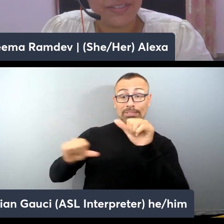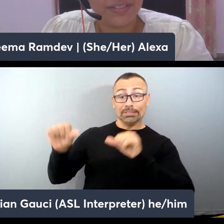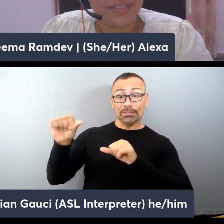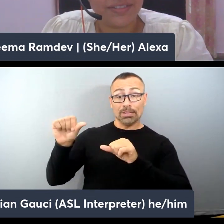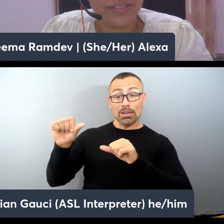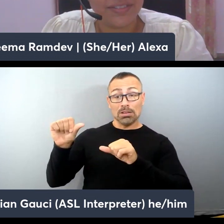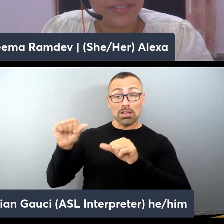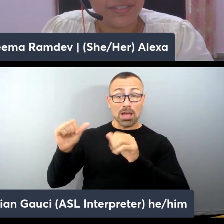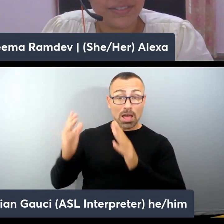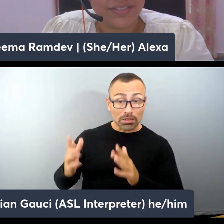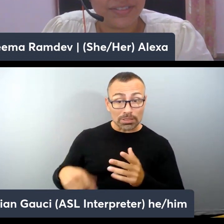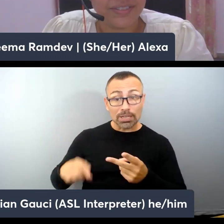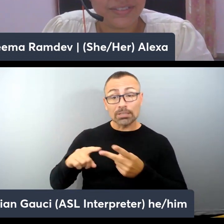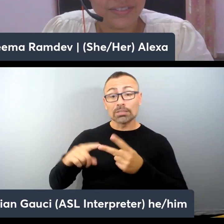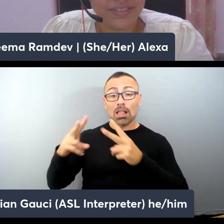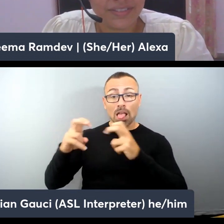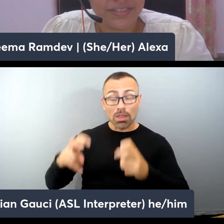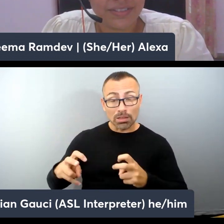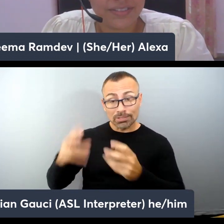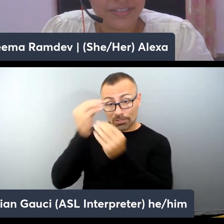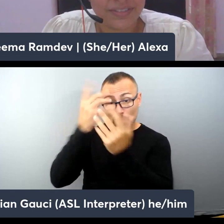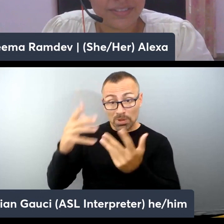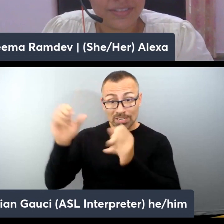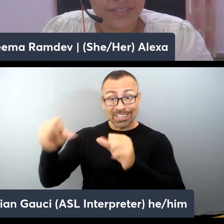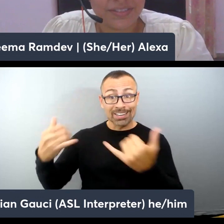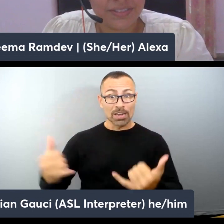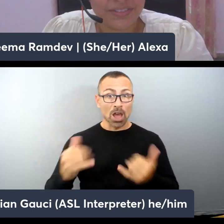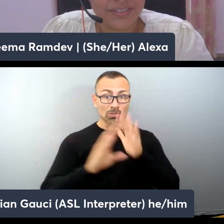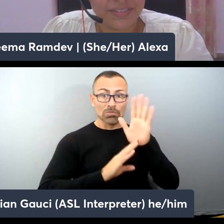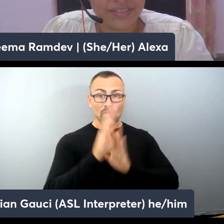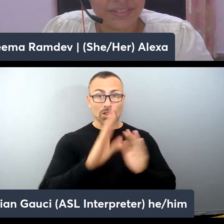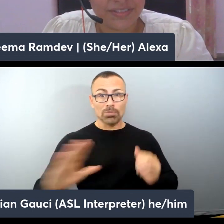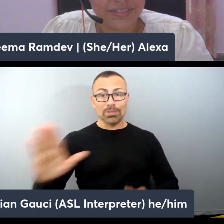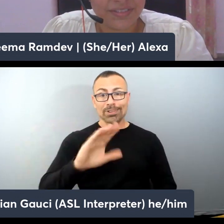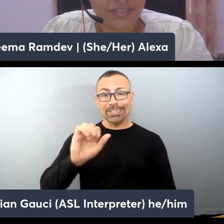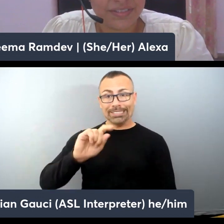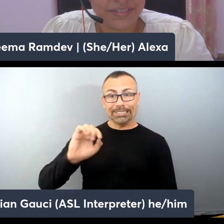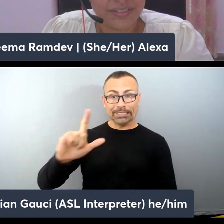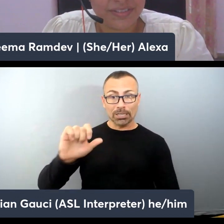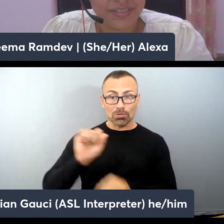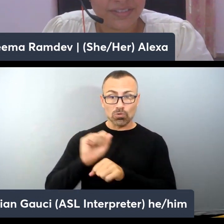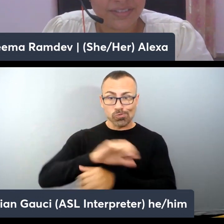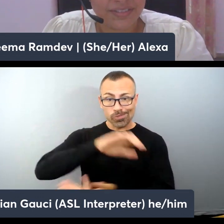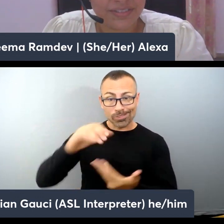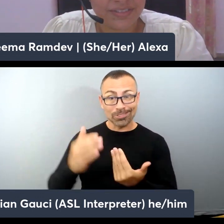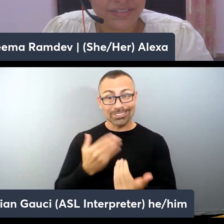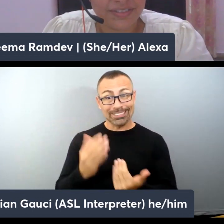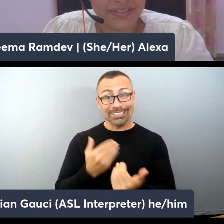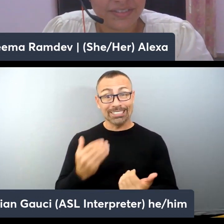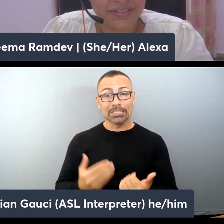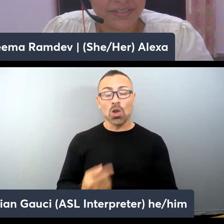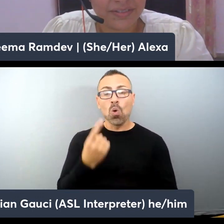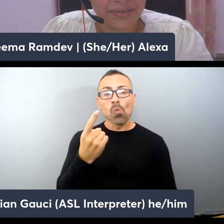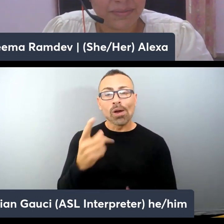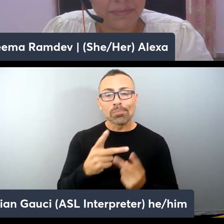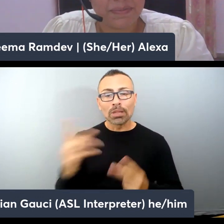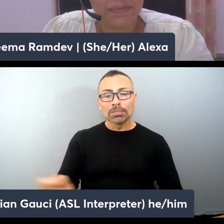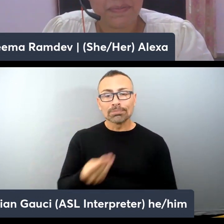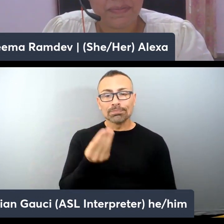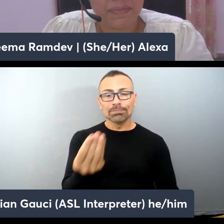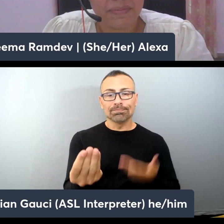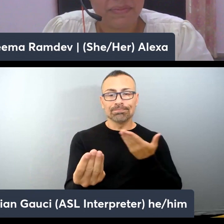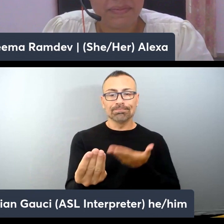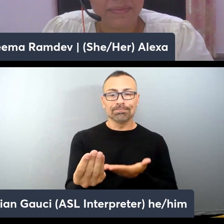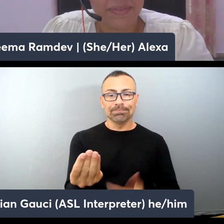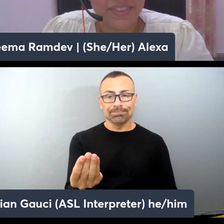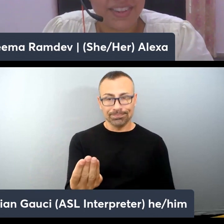develop their ETL workloads and have one place for all their ETL needs. That